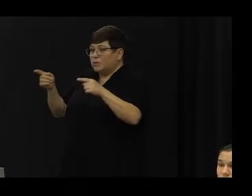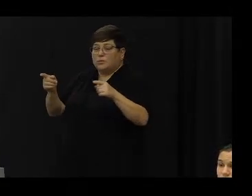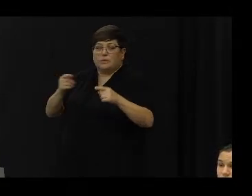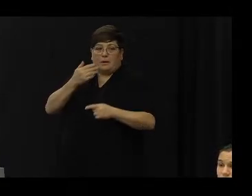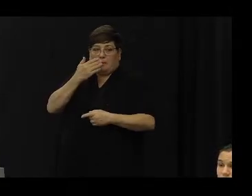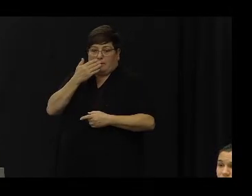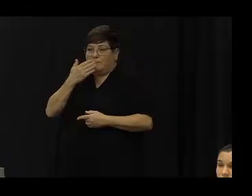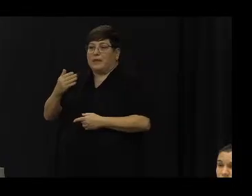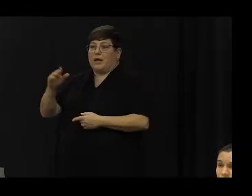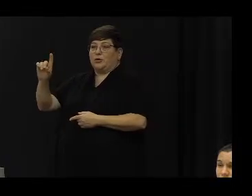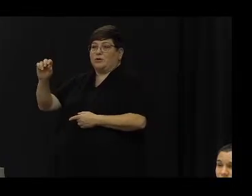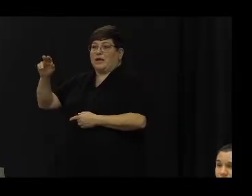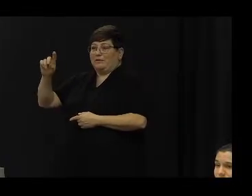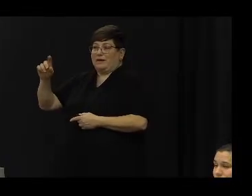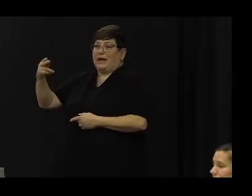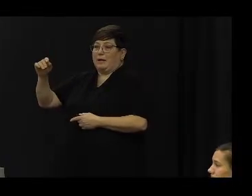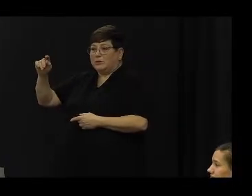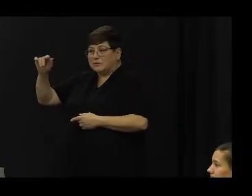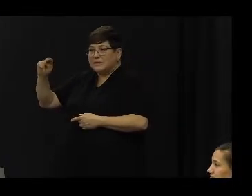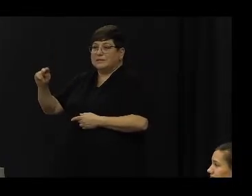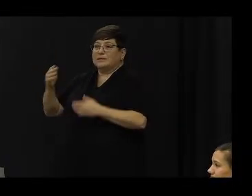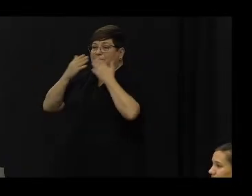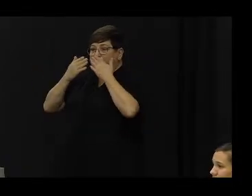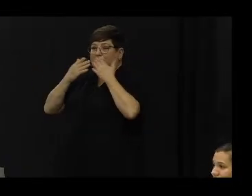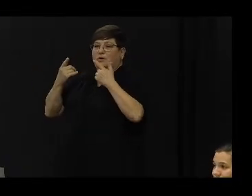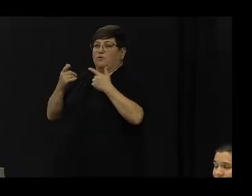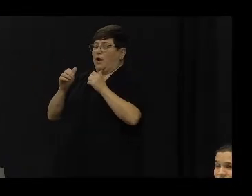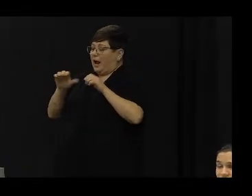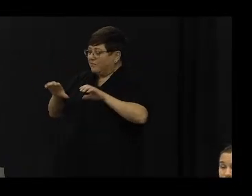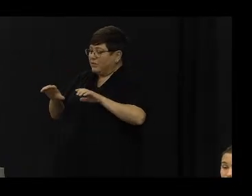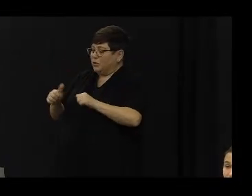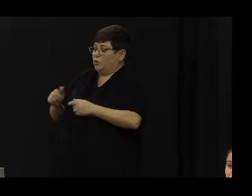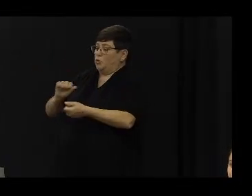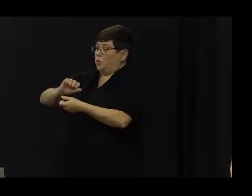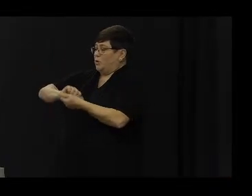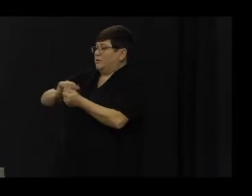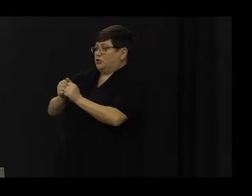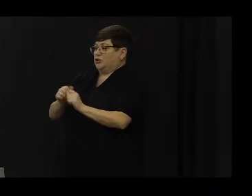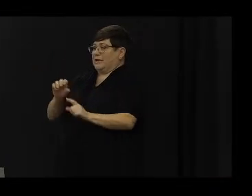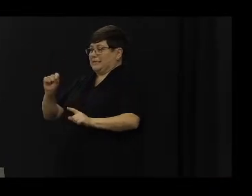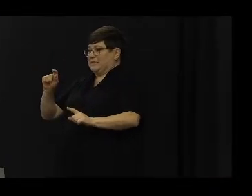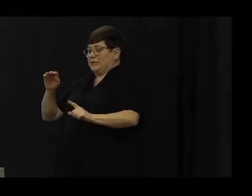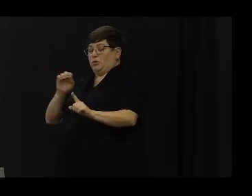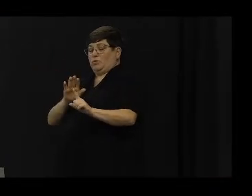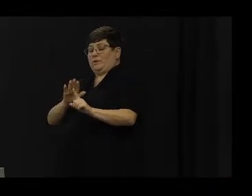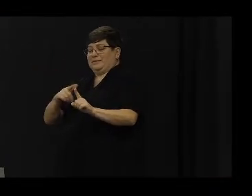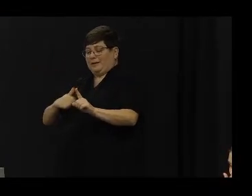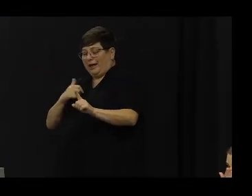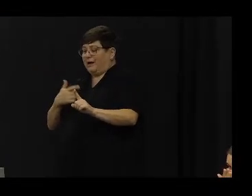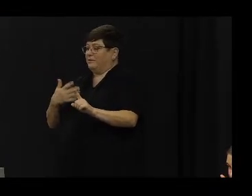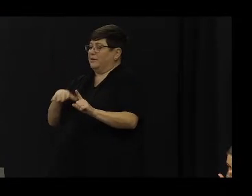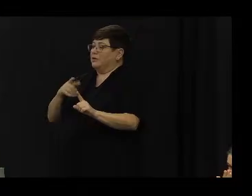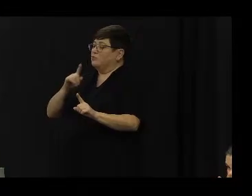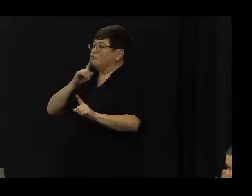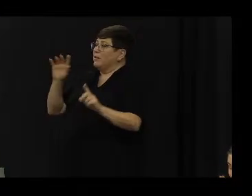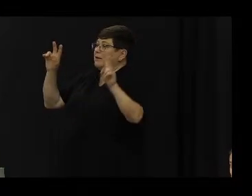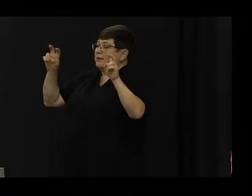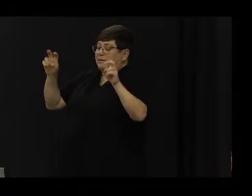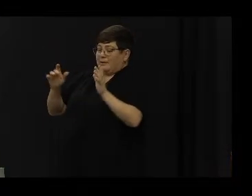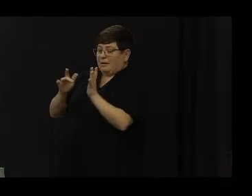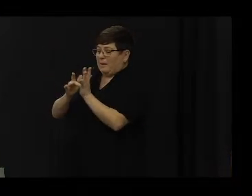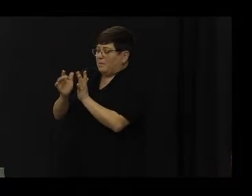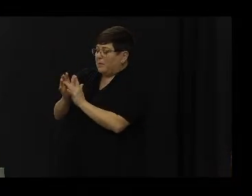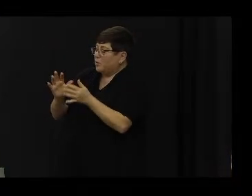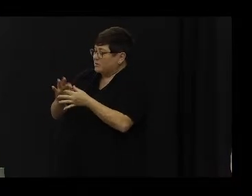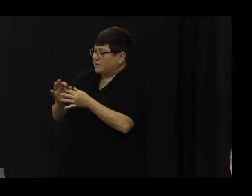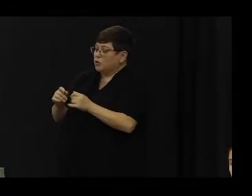Thank you, David, for what you have done to change his life. It's a biblical saying that says you teach